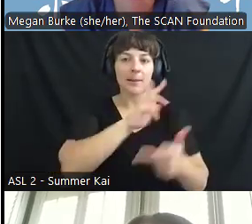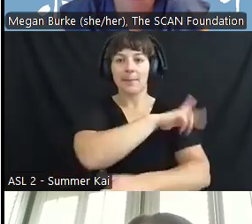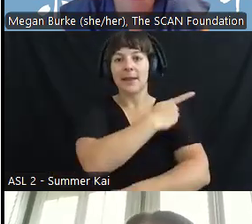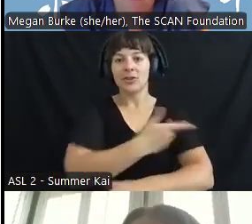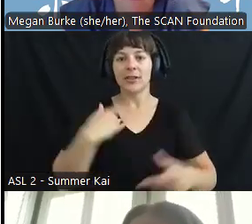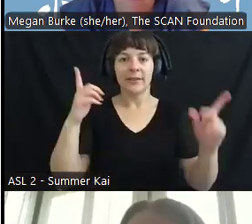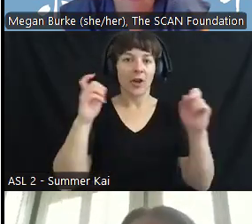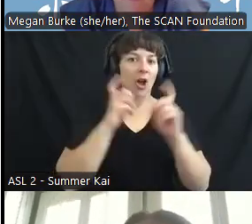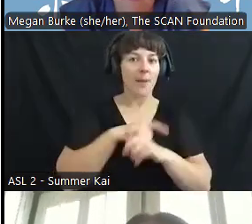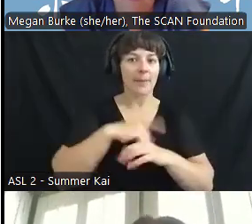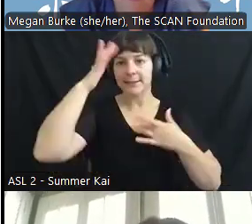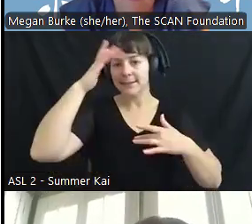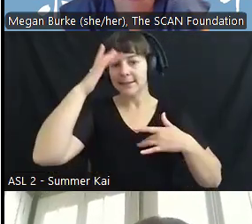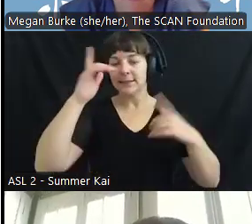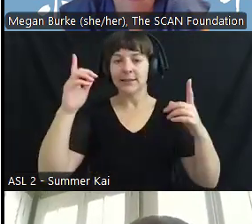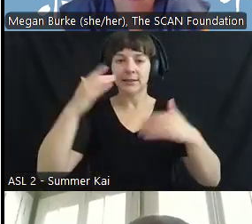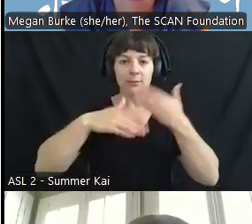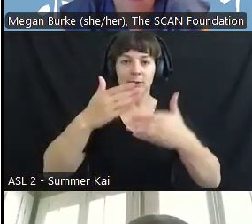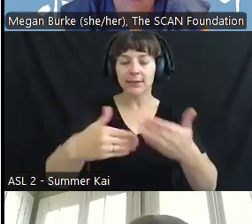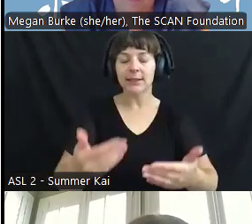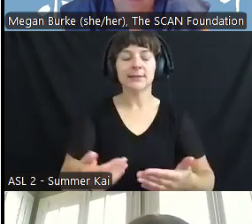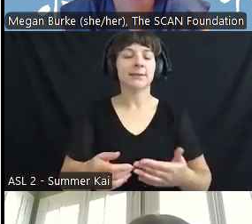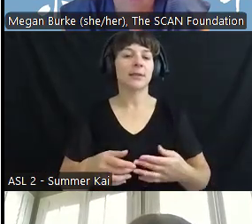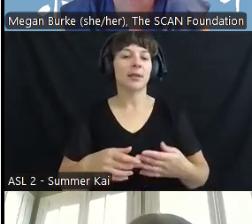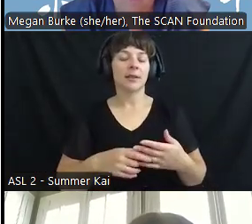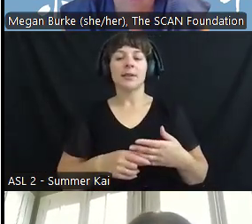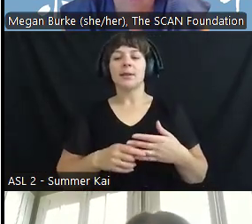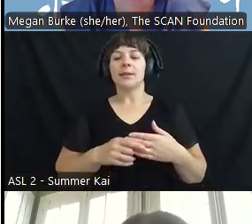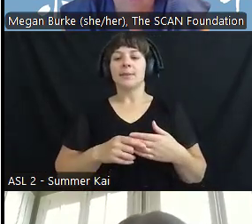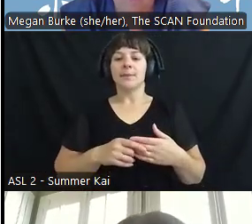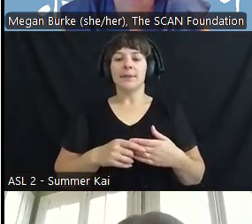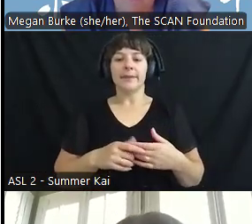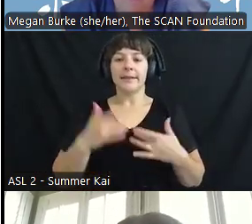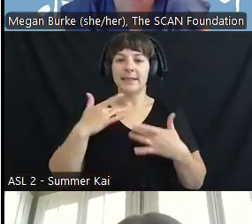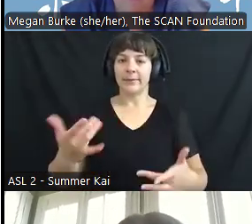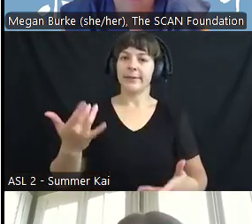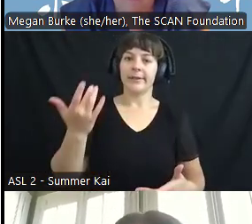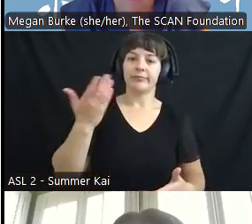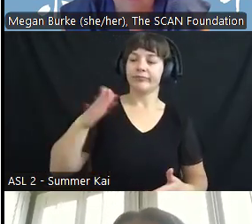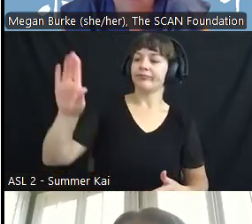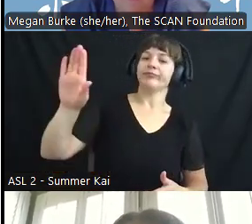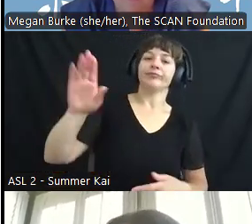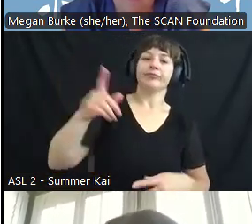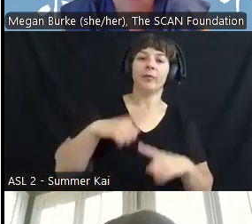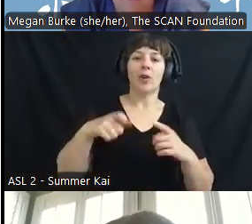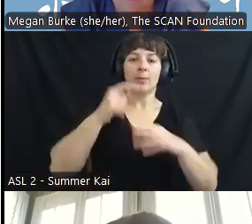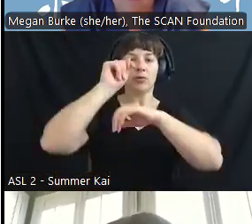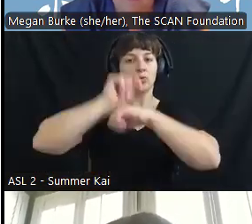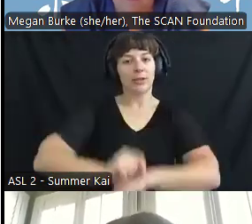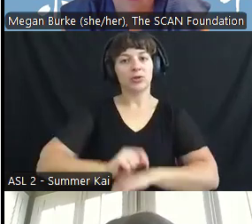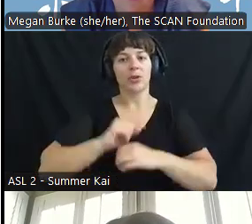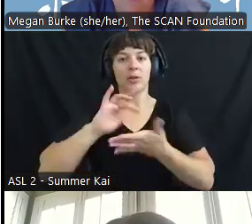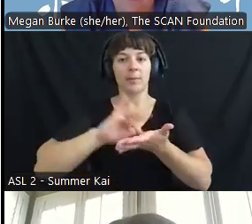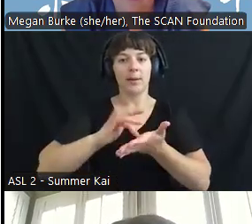complex disease processes and that have been traditionally shunned by maybe the traditional medical